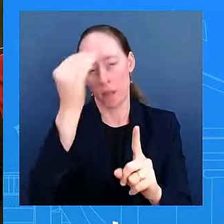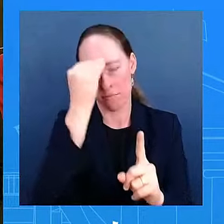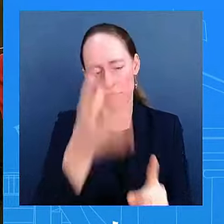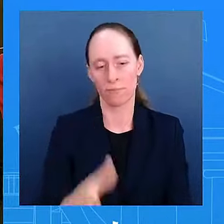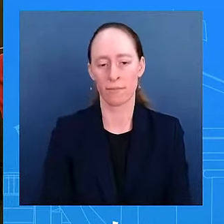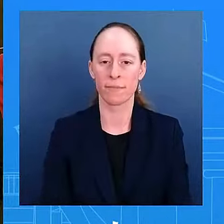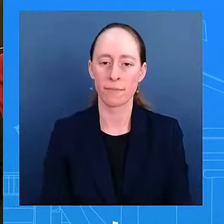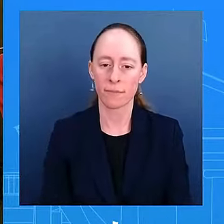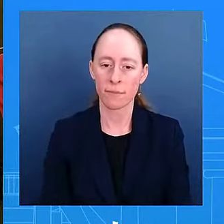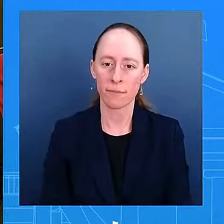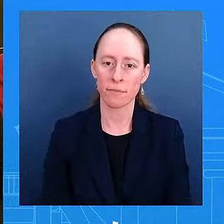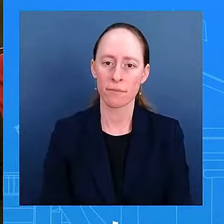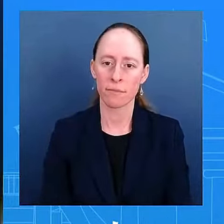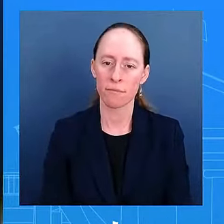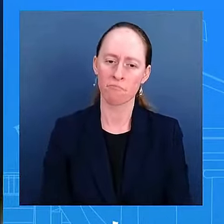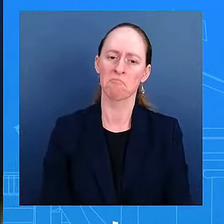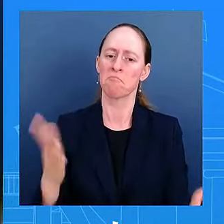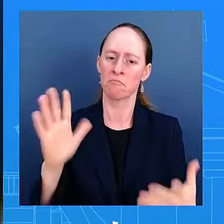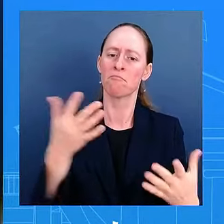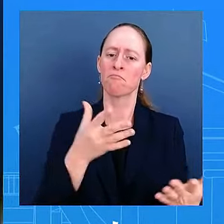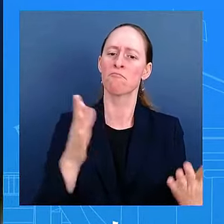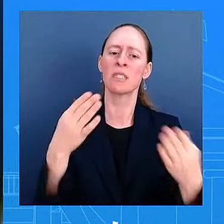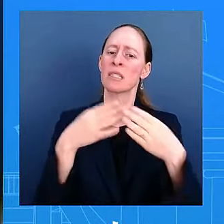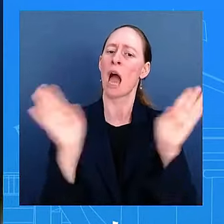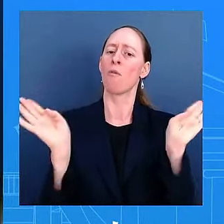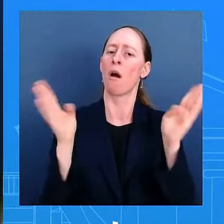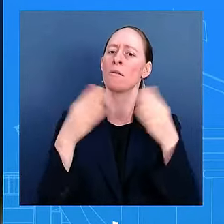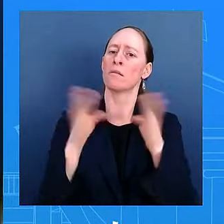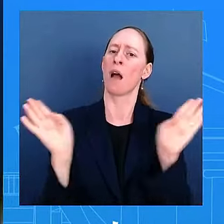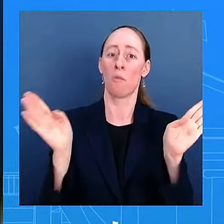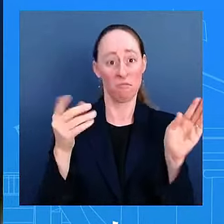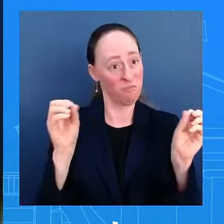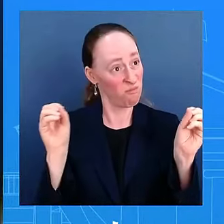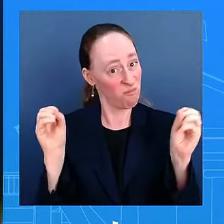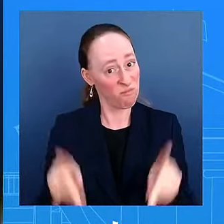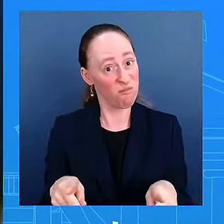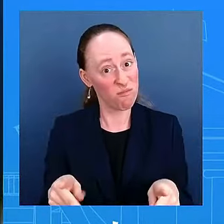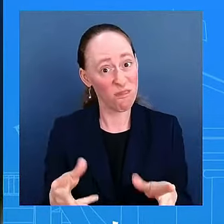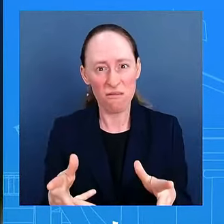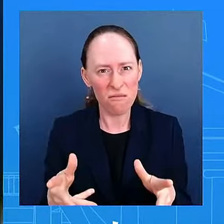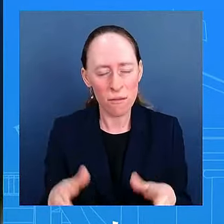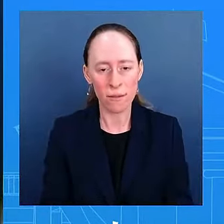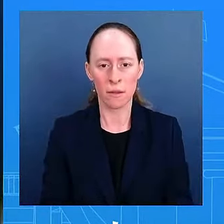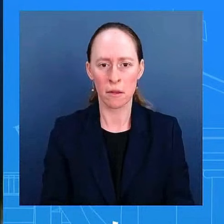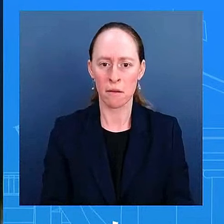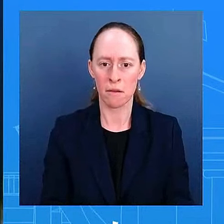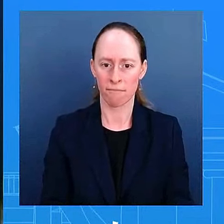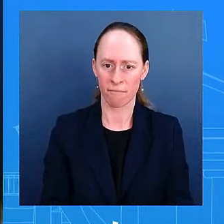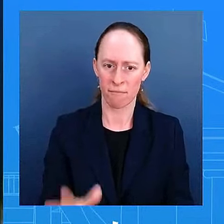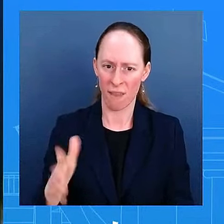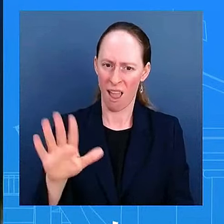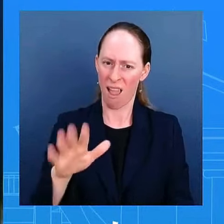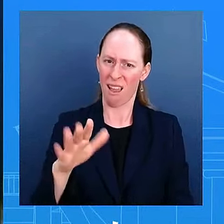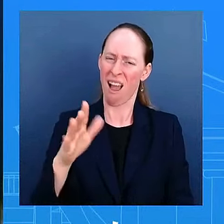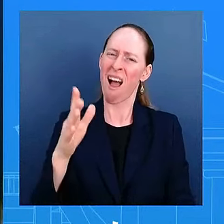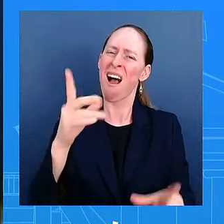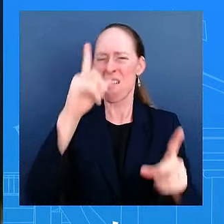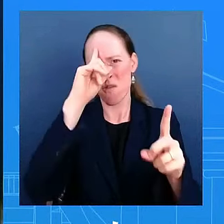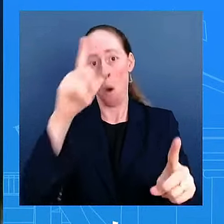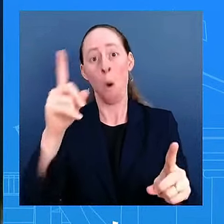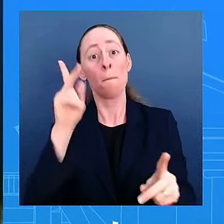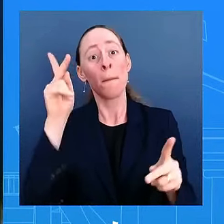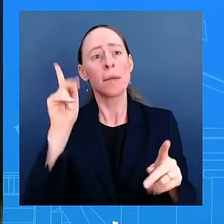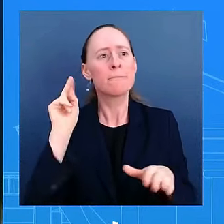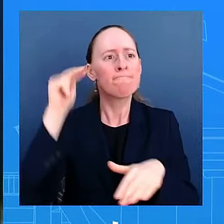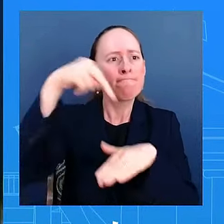on peacekeepers? I mean, obviously, peacekeepers, we want them to be safe and protected, but I just don't have anything for you